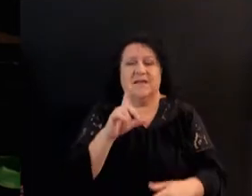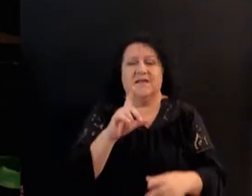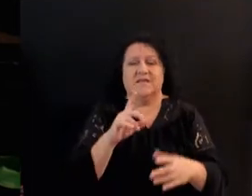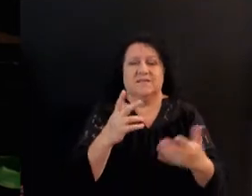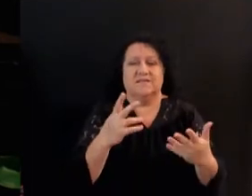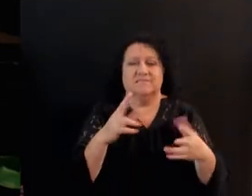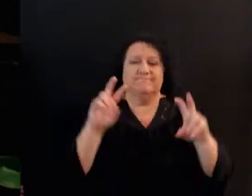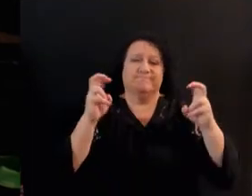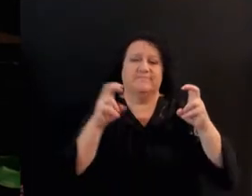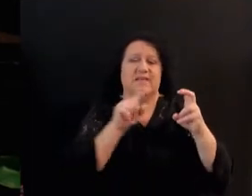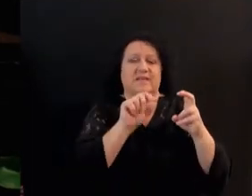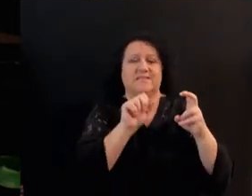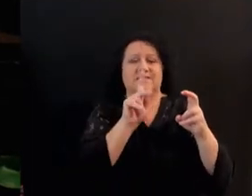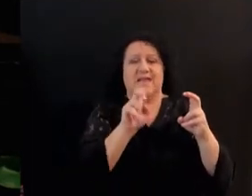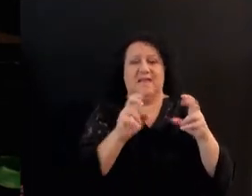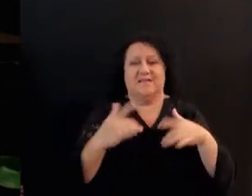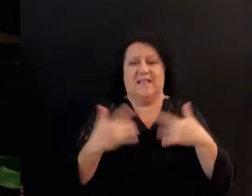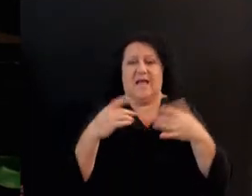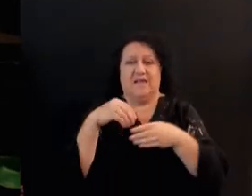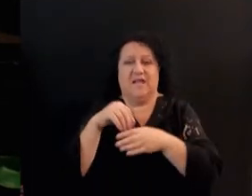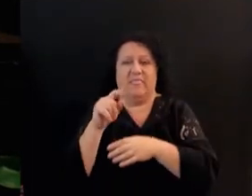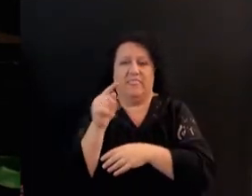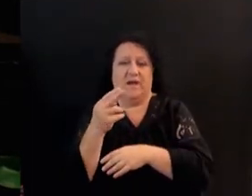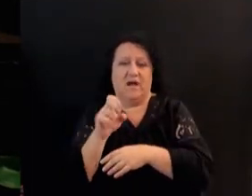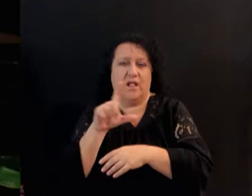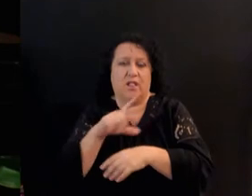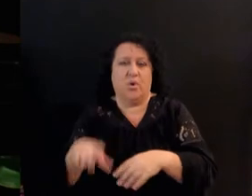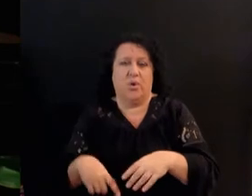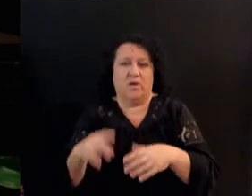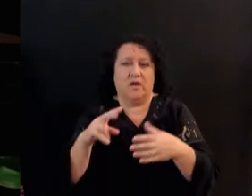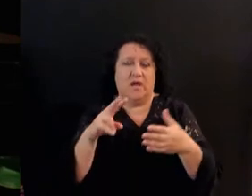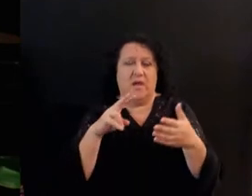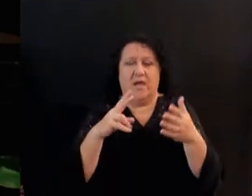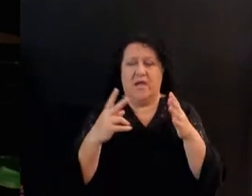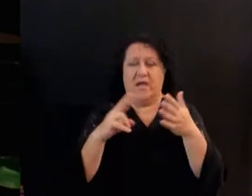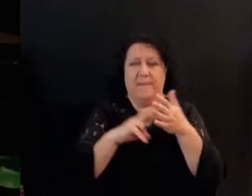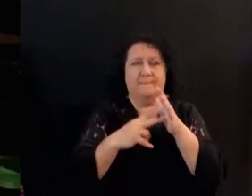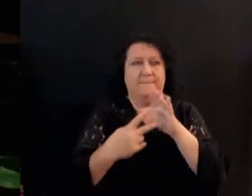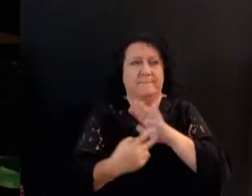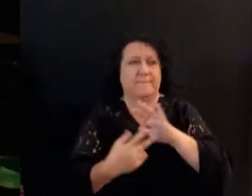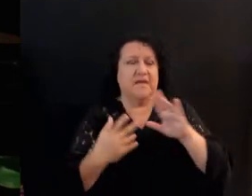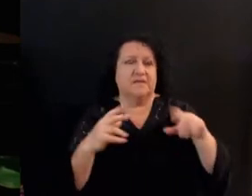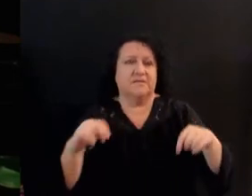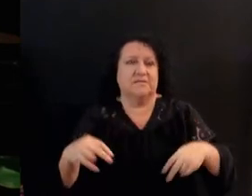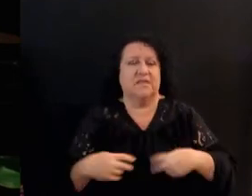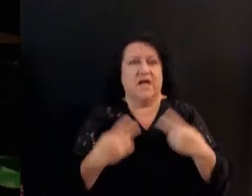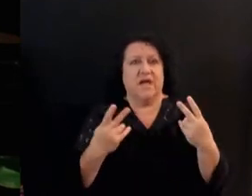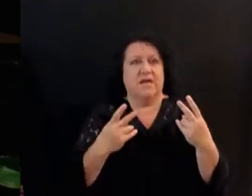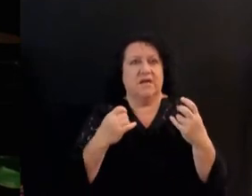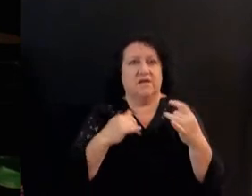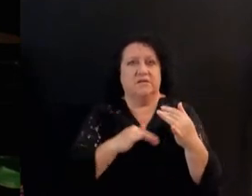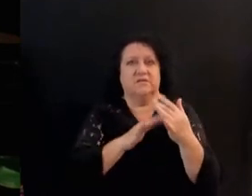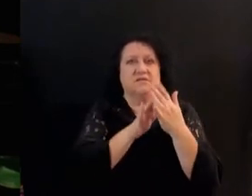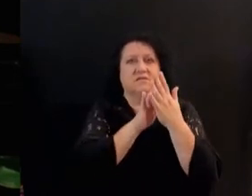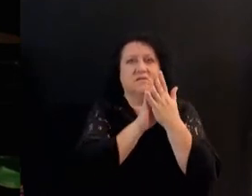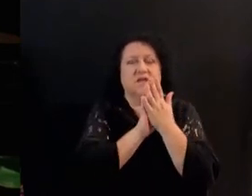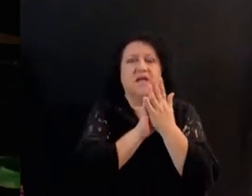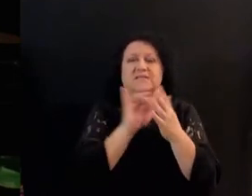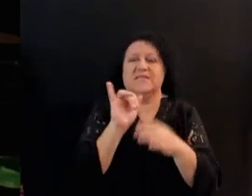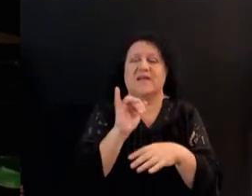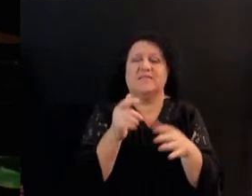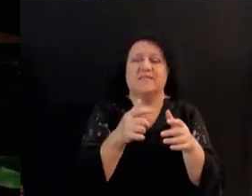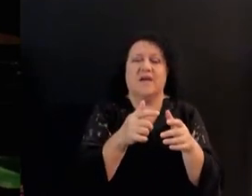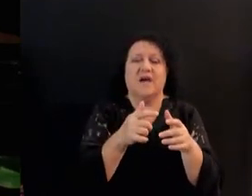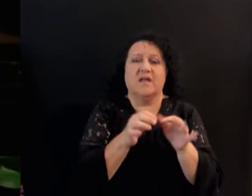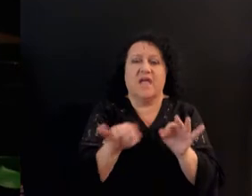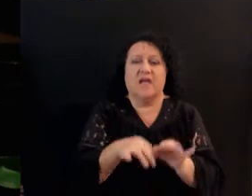yourself pliable with. It's the same language you would use to talk about how two lovers interact with one another.